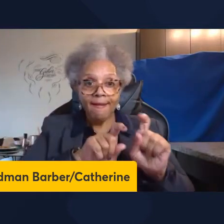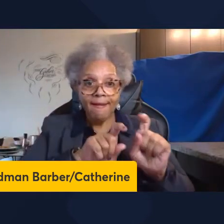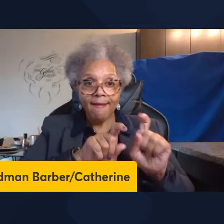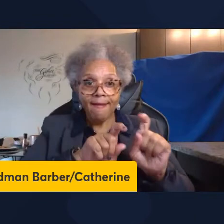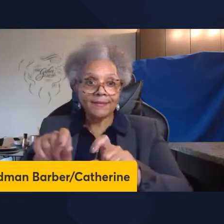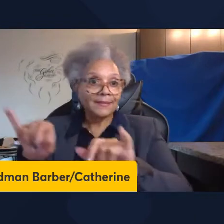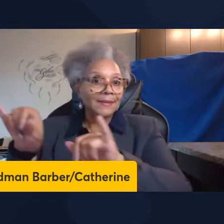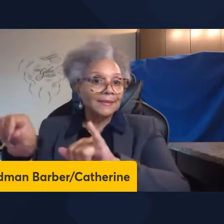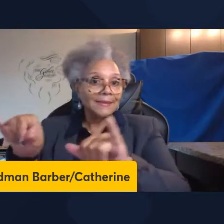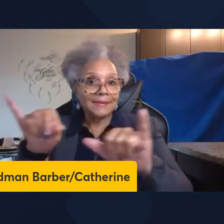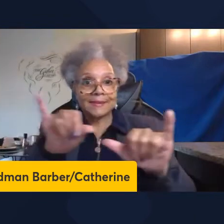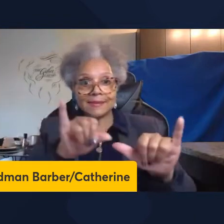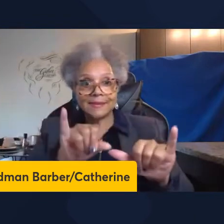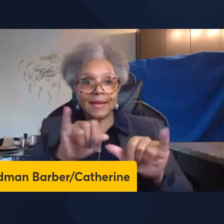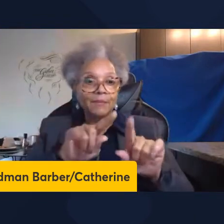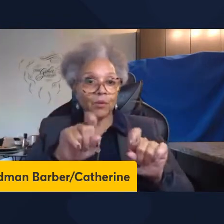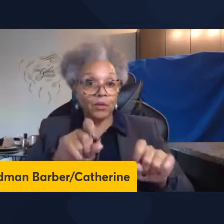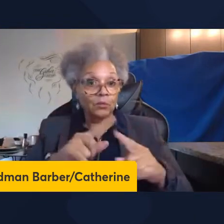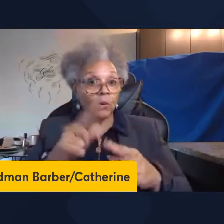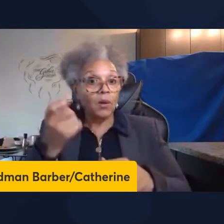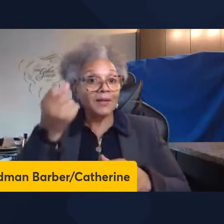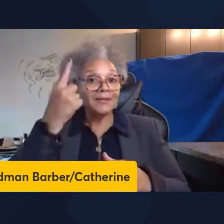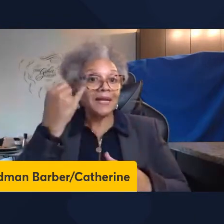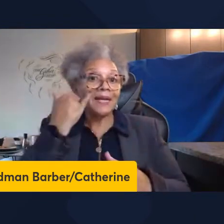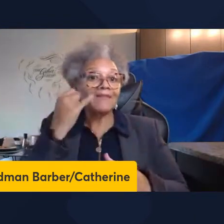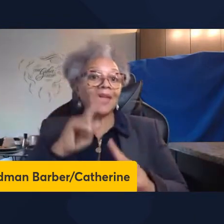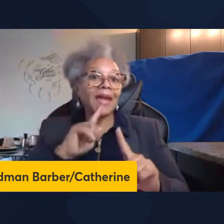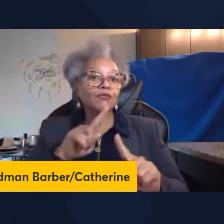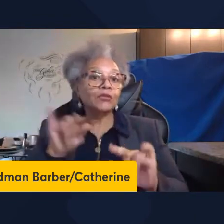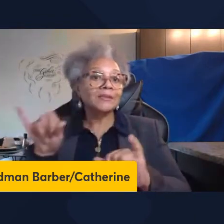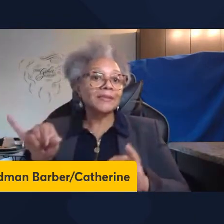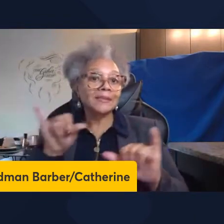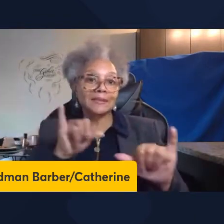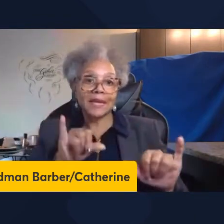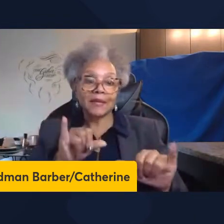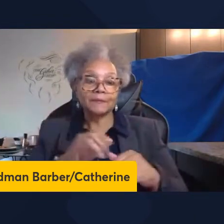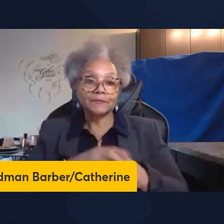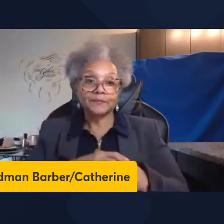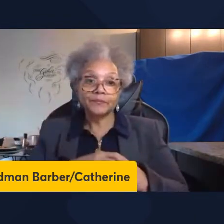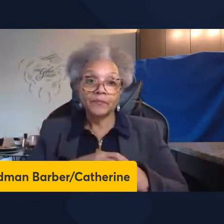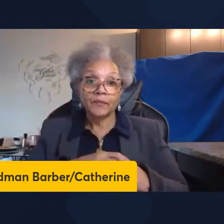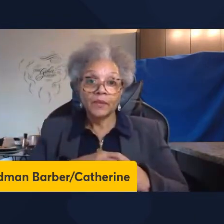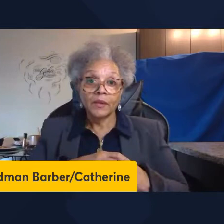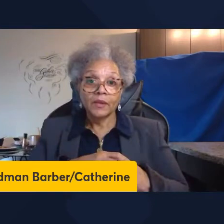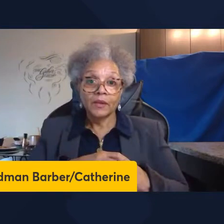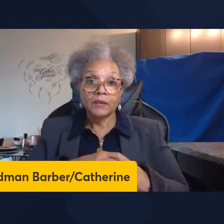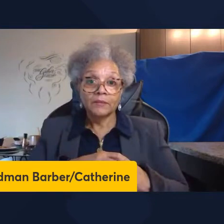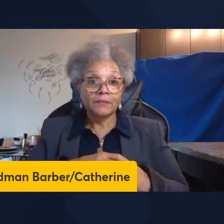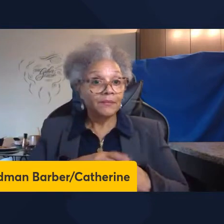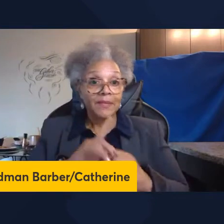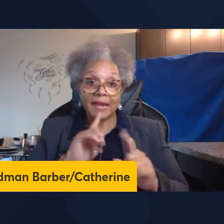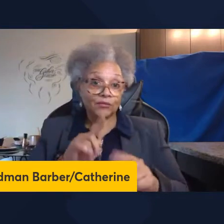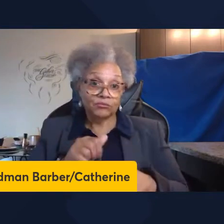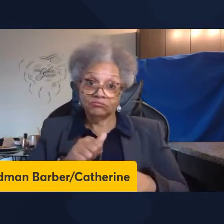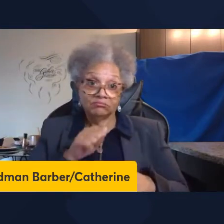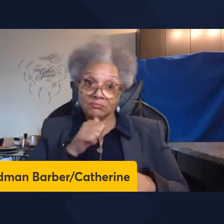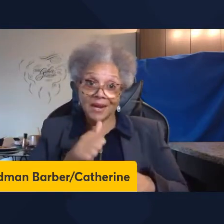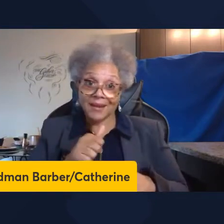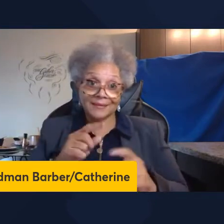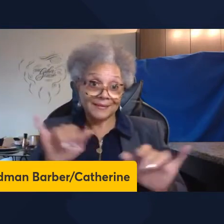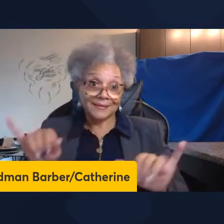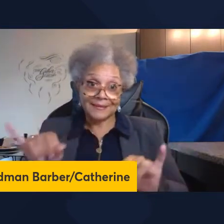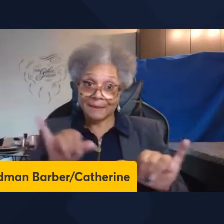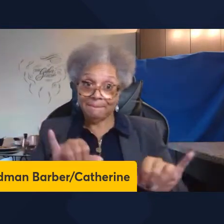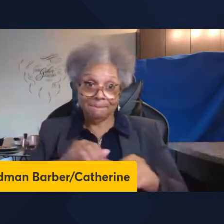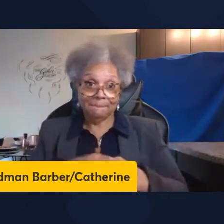understand, is the answer the same? And I'm sure you won't be surprised to hear that the answers were not the same. And